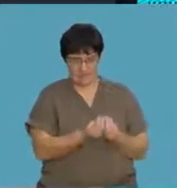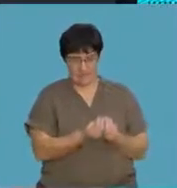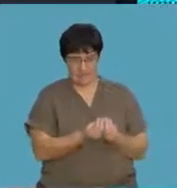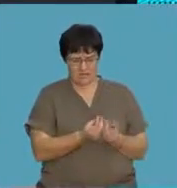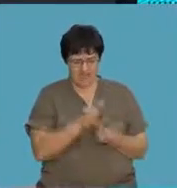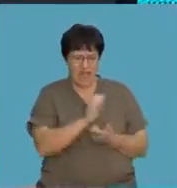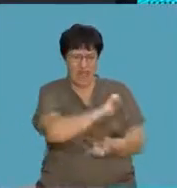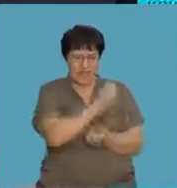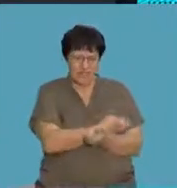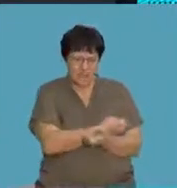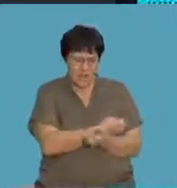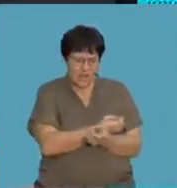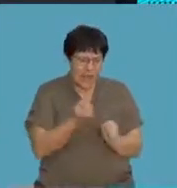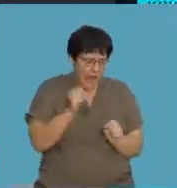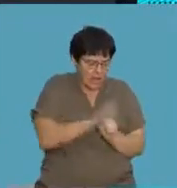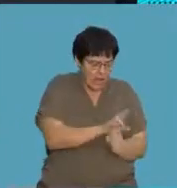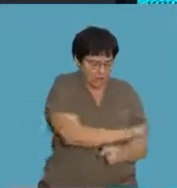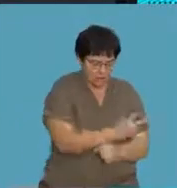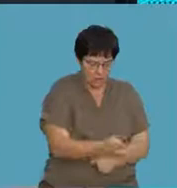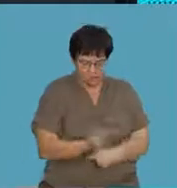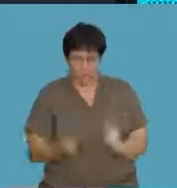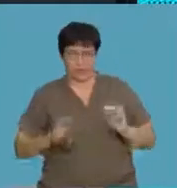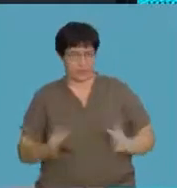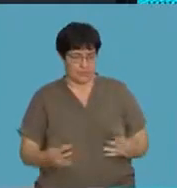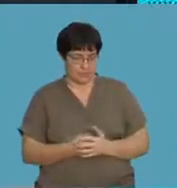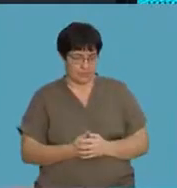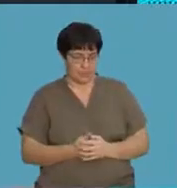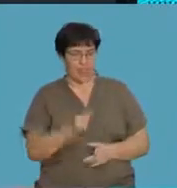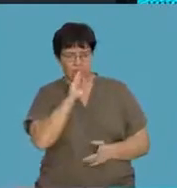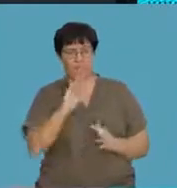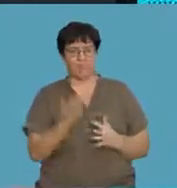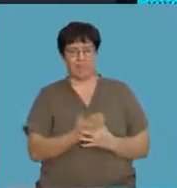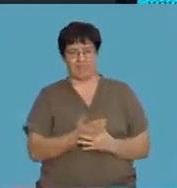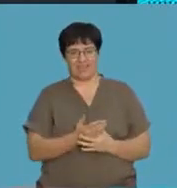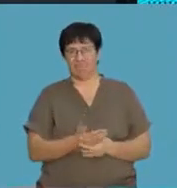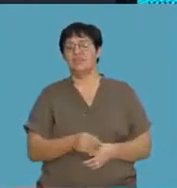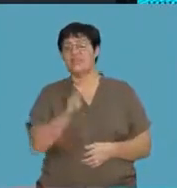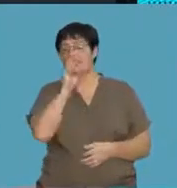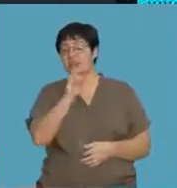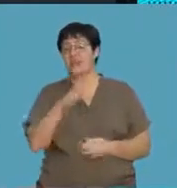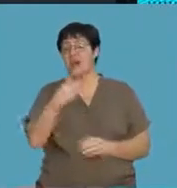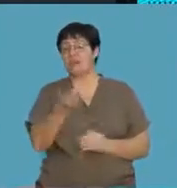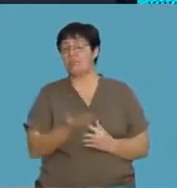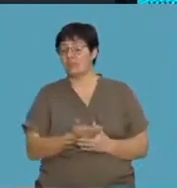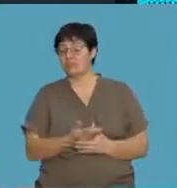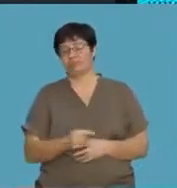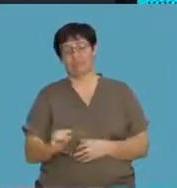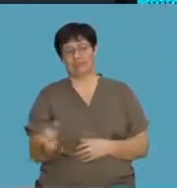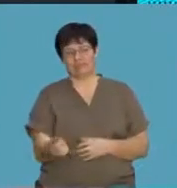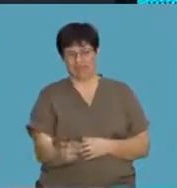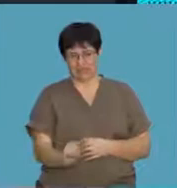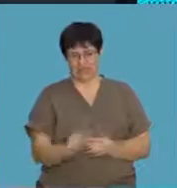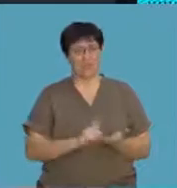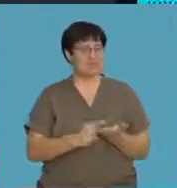and how exactly energy, impacts on the phase change. That said, let's take a short break. We'll join again in the